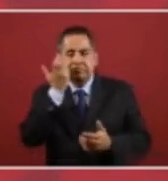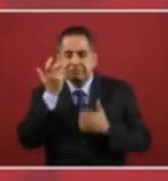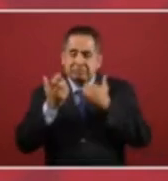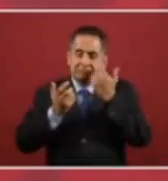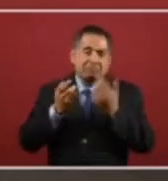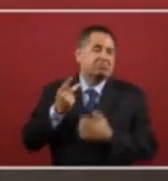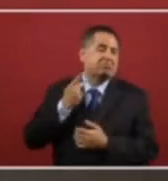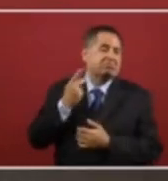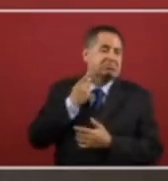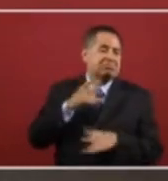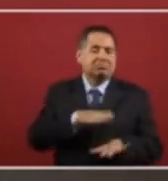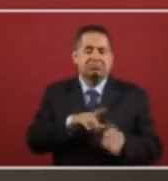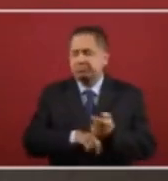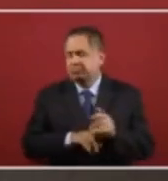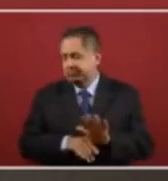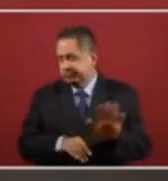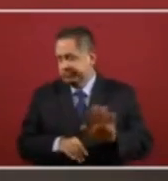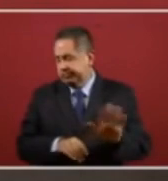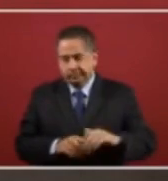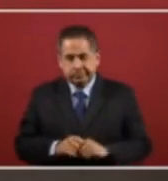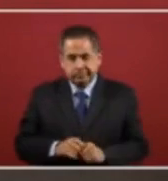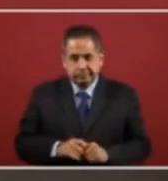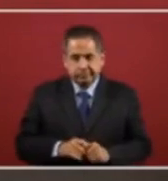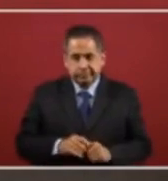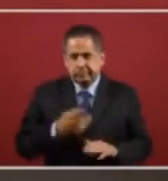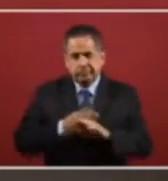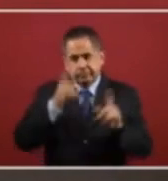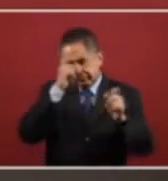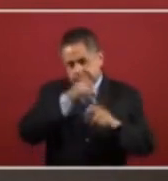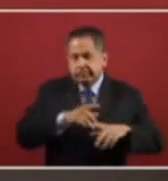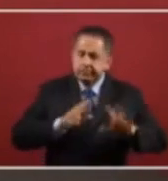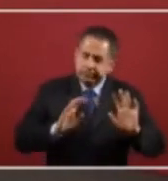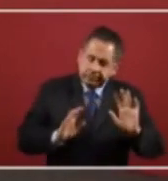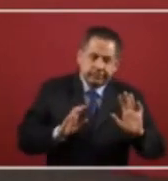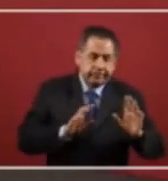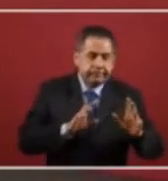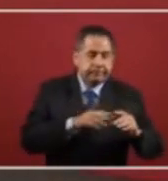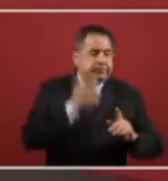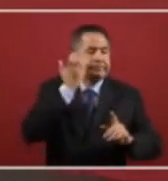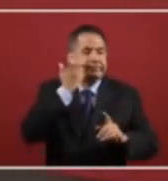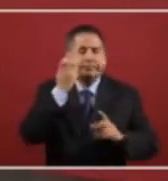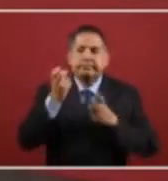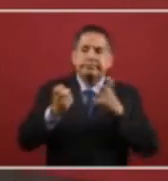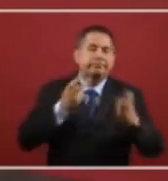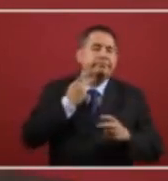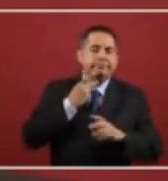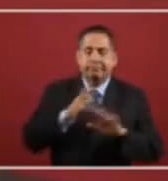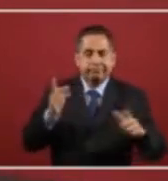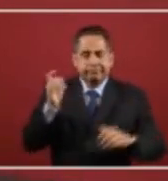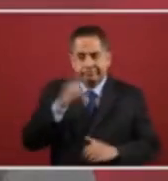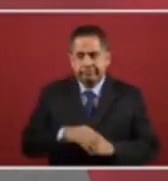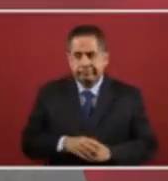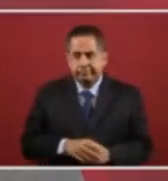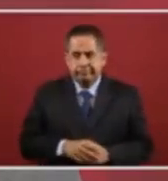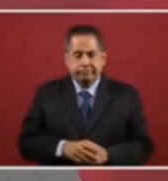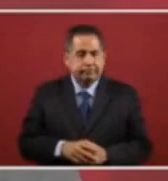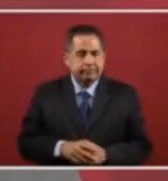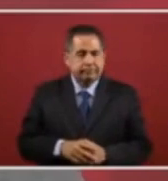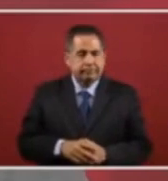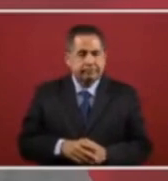not politicize these matters, because it's very difficult. Yes.